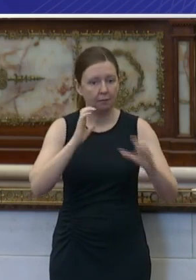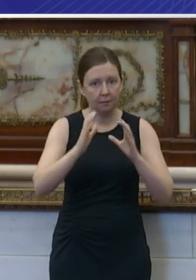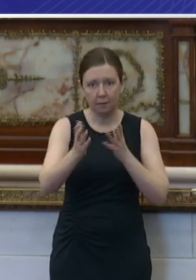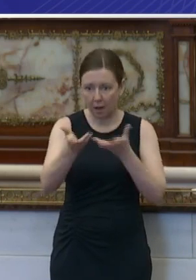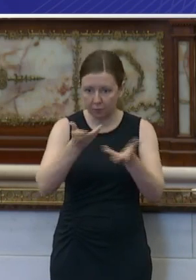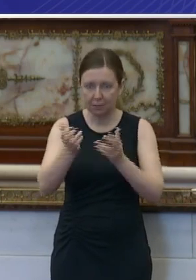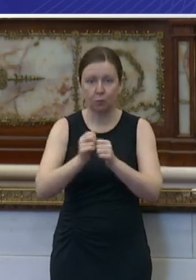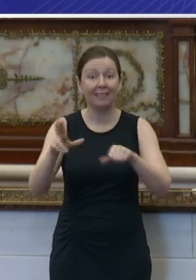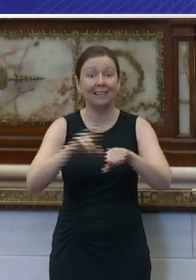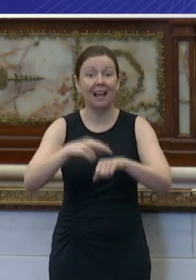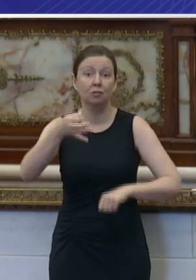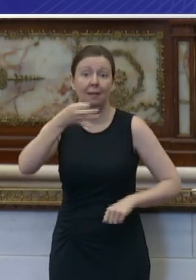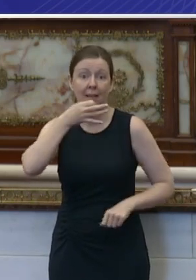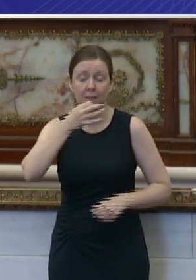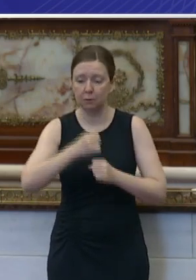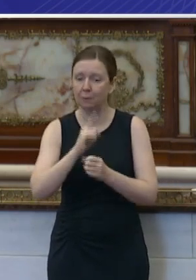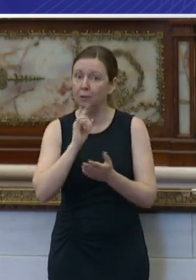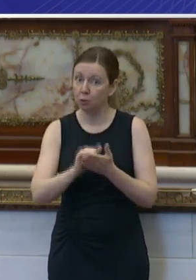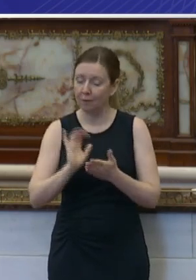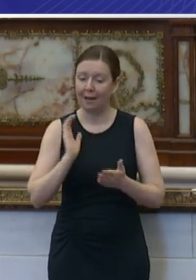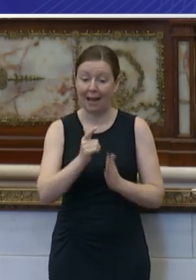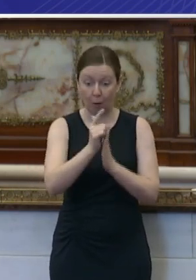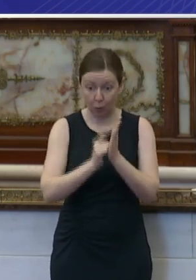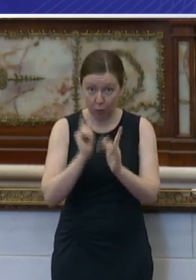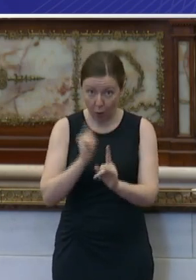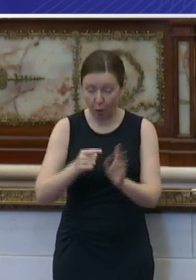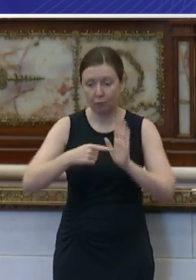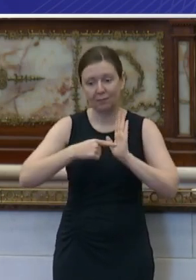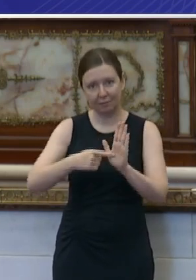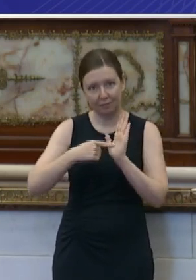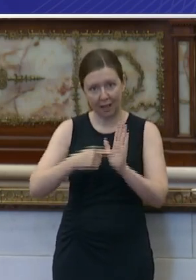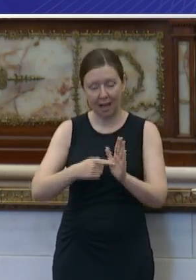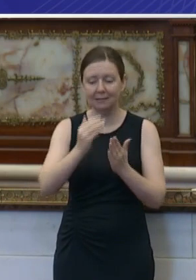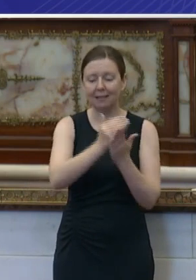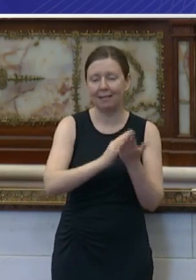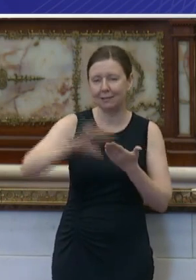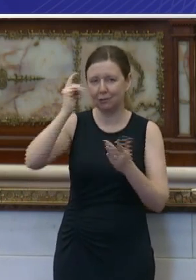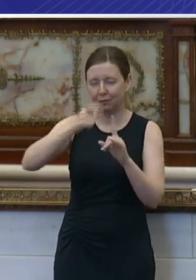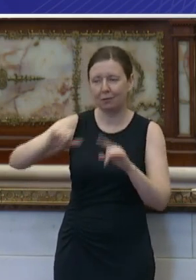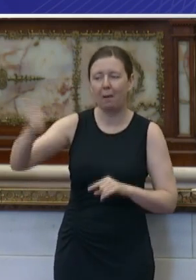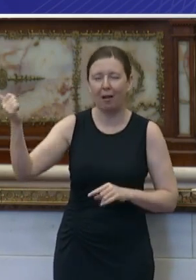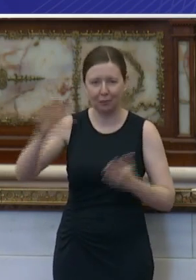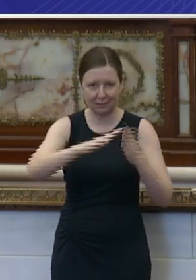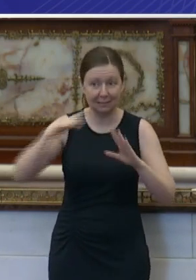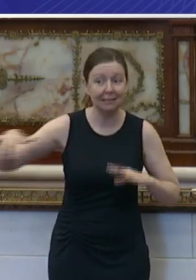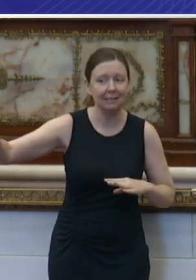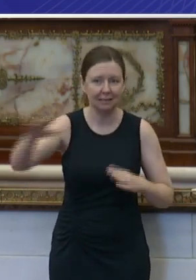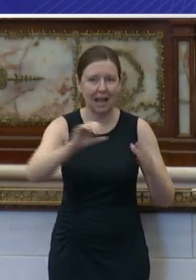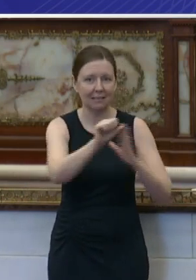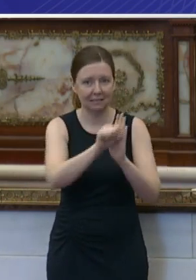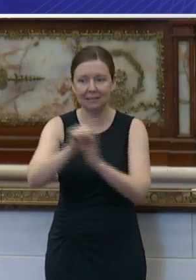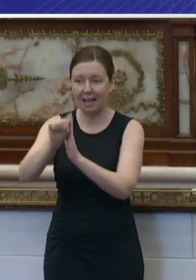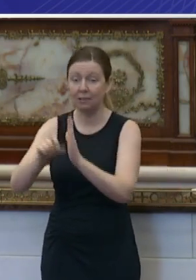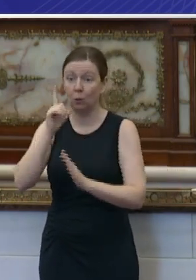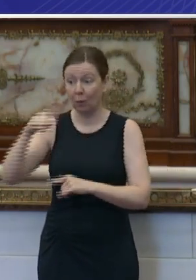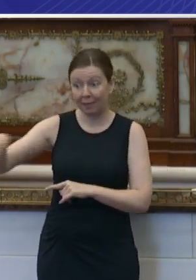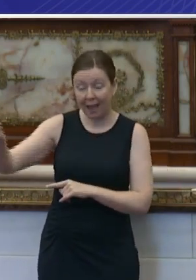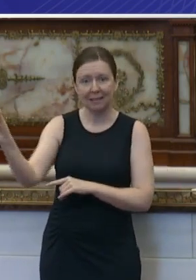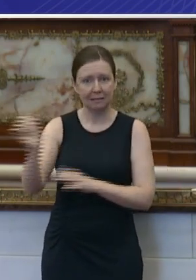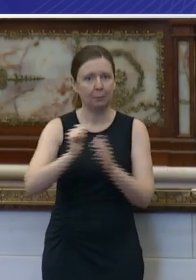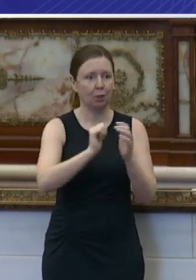national experts to ensure that this legislation reflects lessons learned from other cities and states who have passed